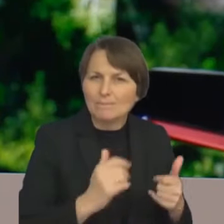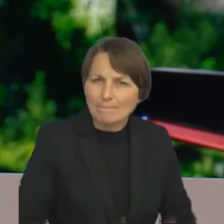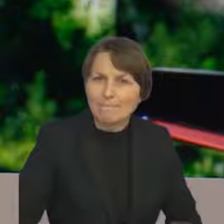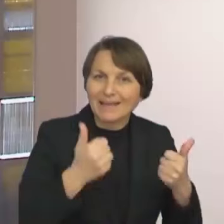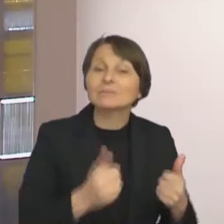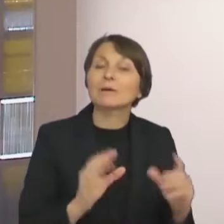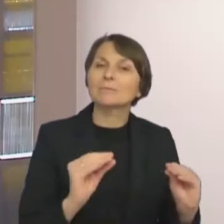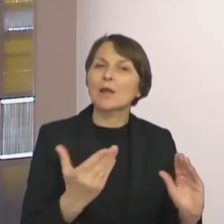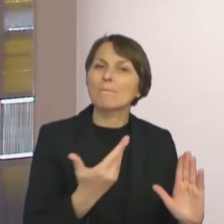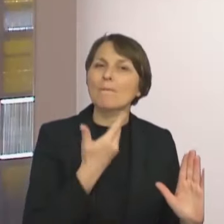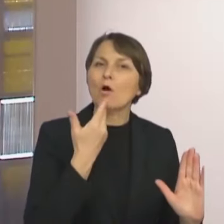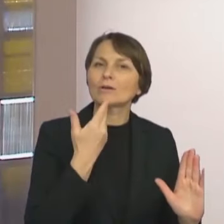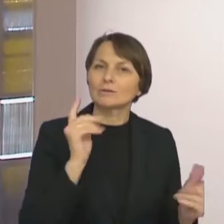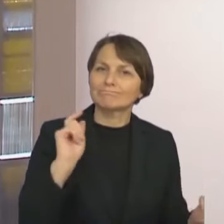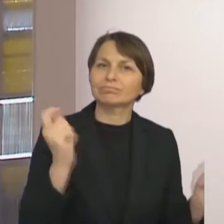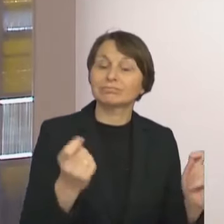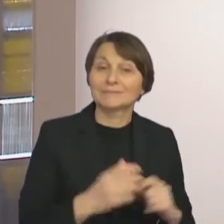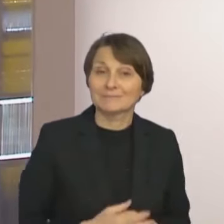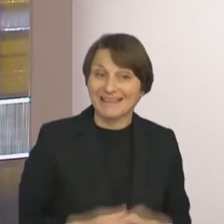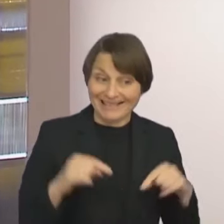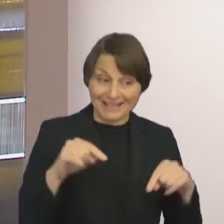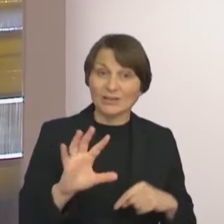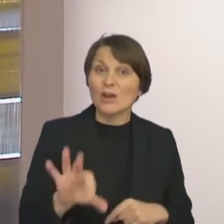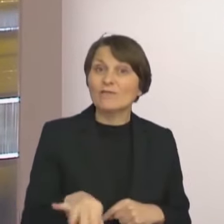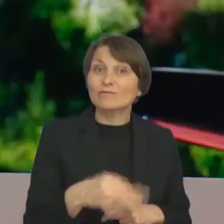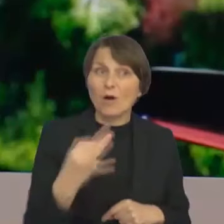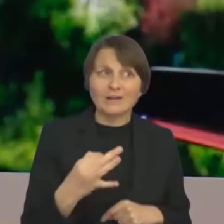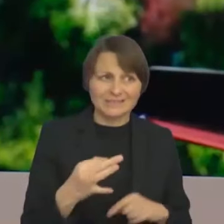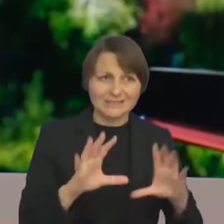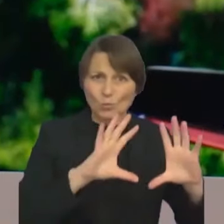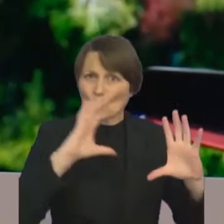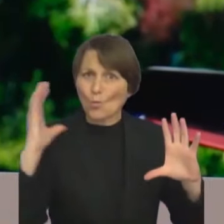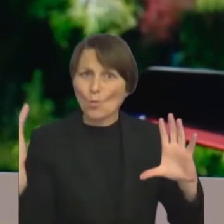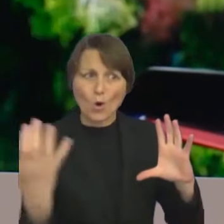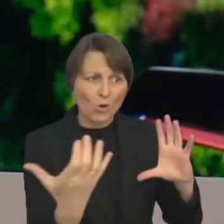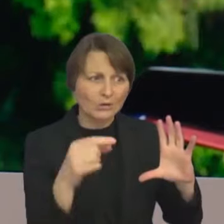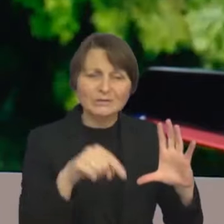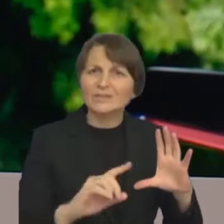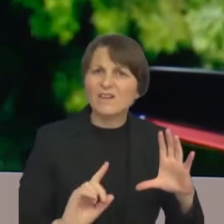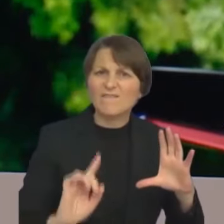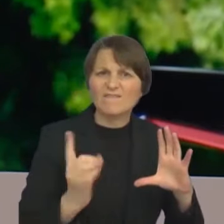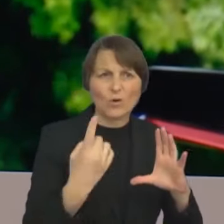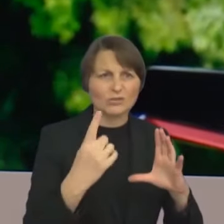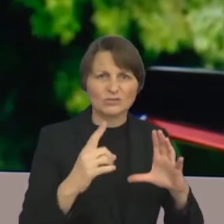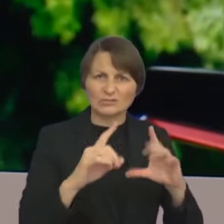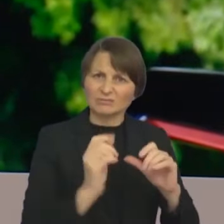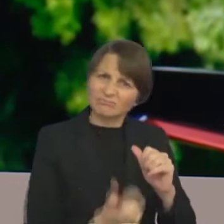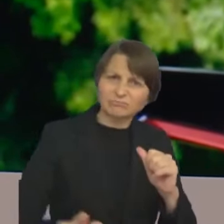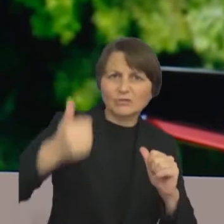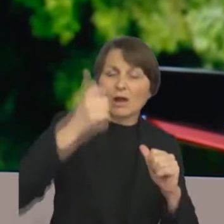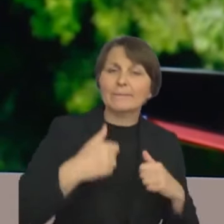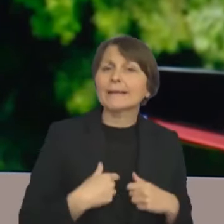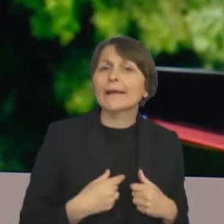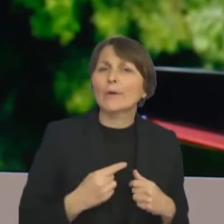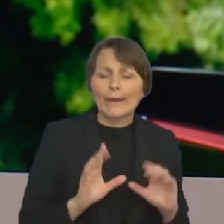France is part of the first world. We can't just continue to assemble cars or use, you know, just talk about